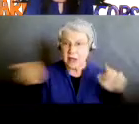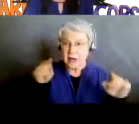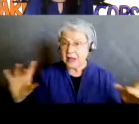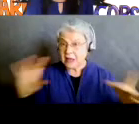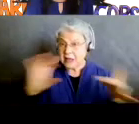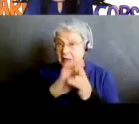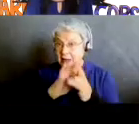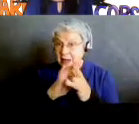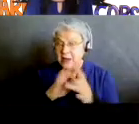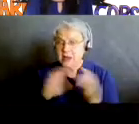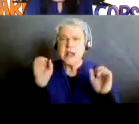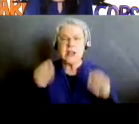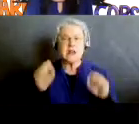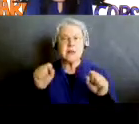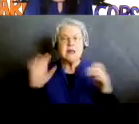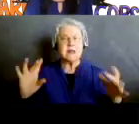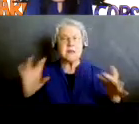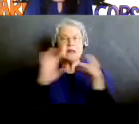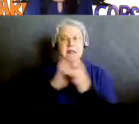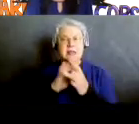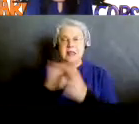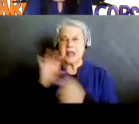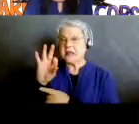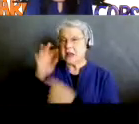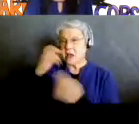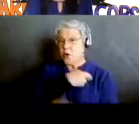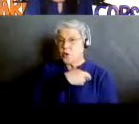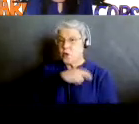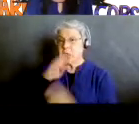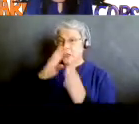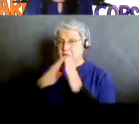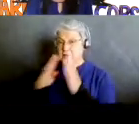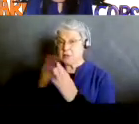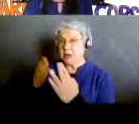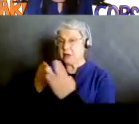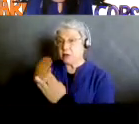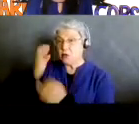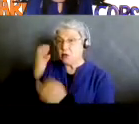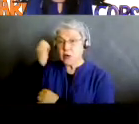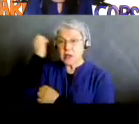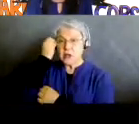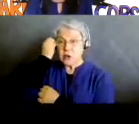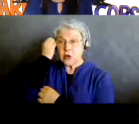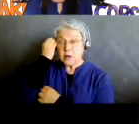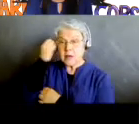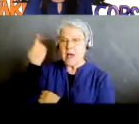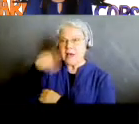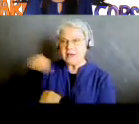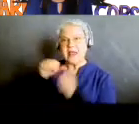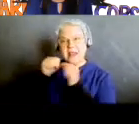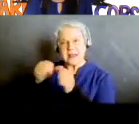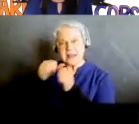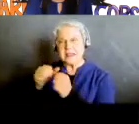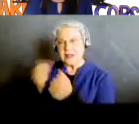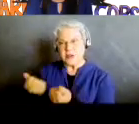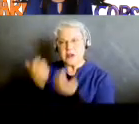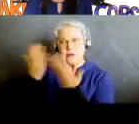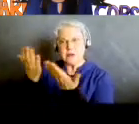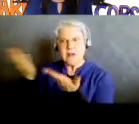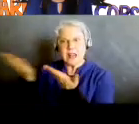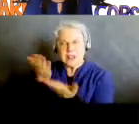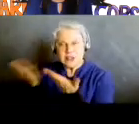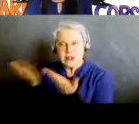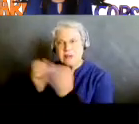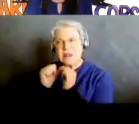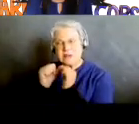we could maybe connect the efforts of faith communities across Europe, like the ones who are holding continuous religious services without breaks in